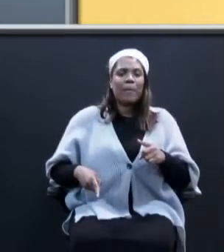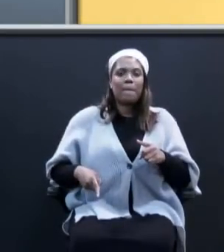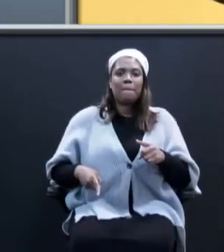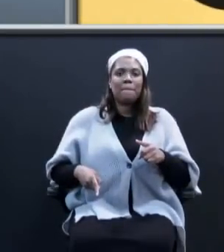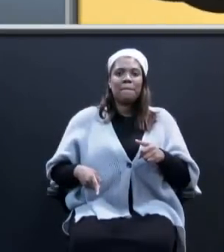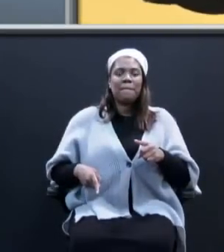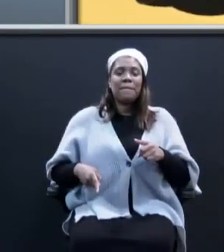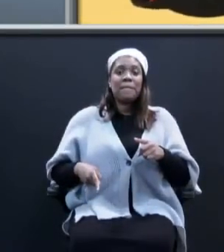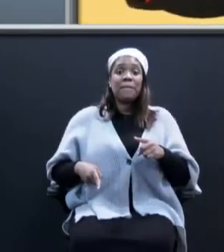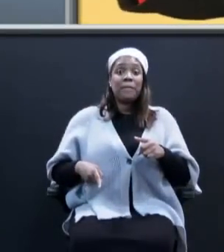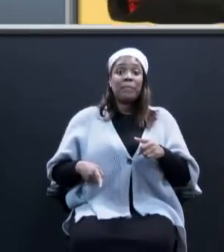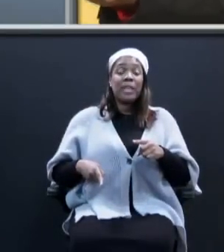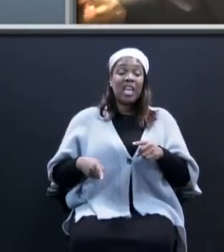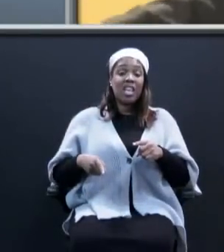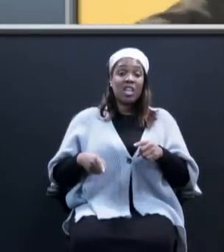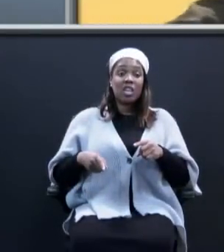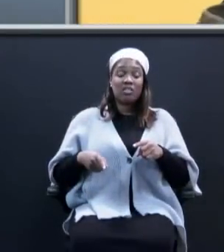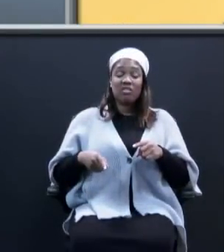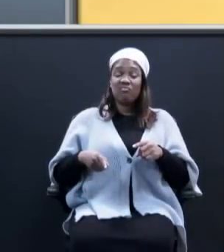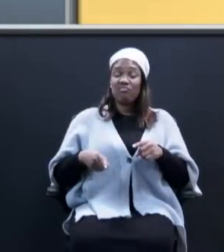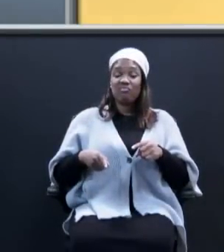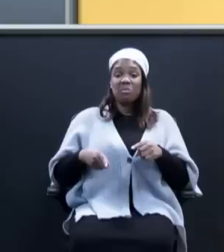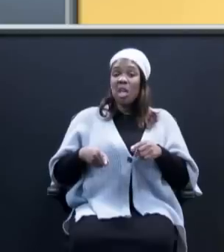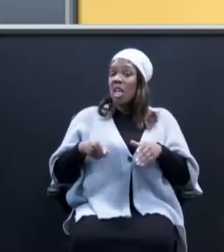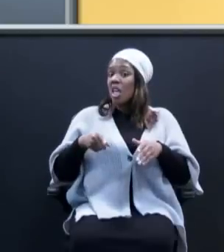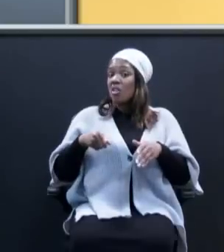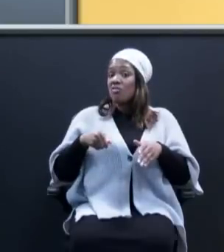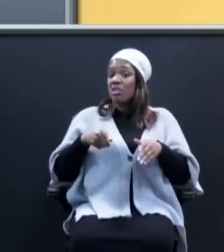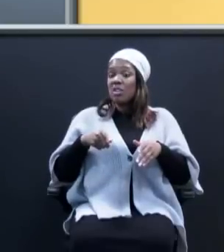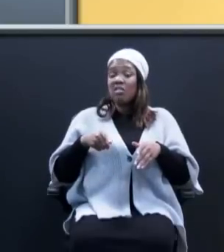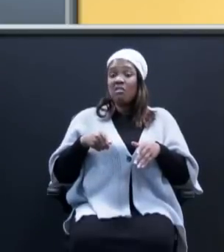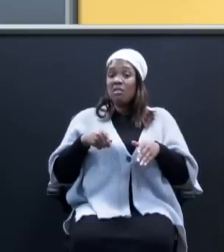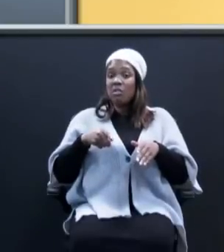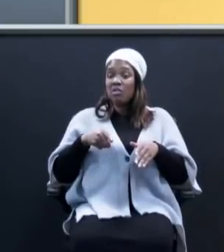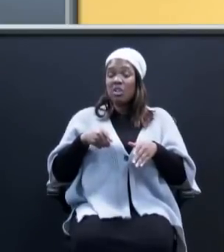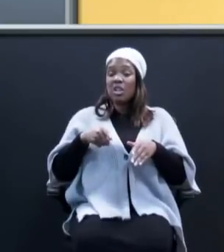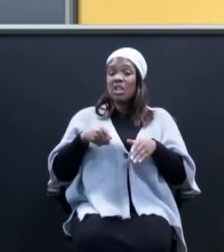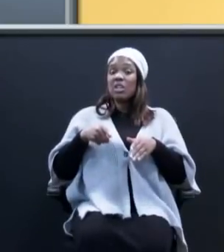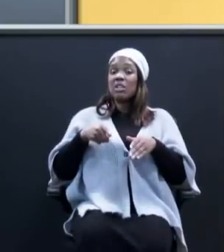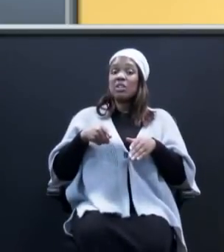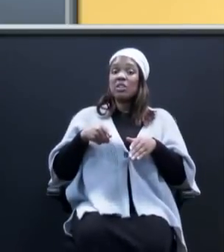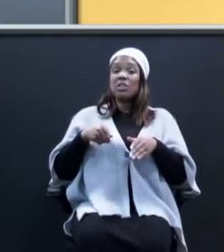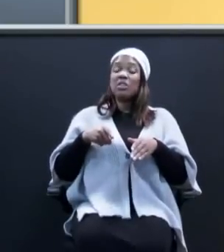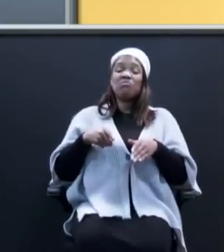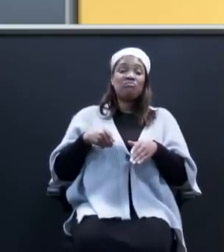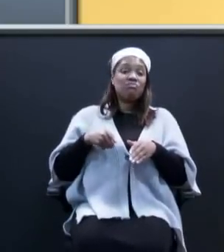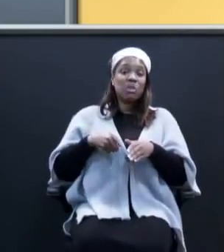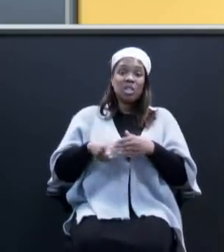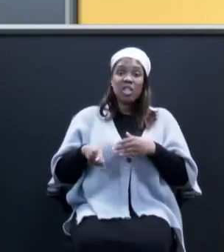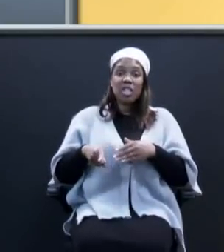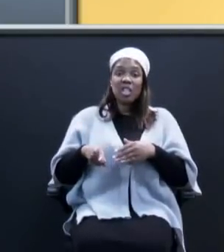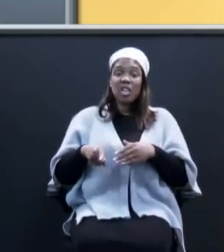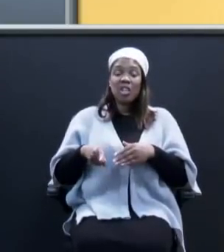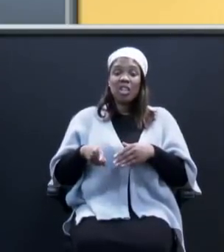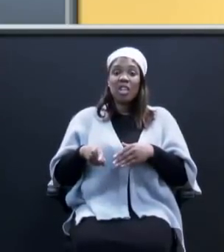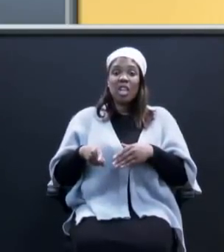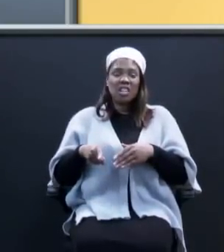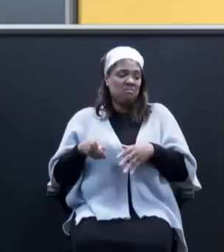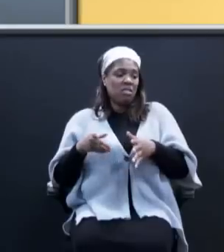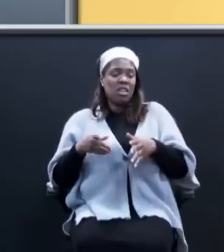don't recognize Jesus, and they're still keeping the Passover. They go down to the supermarket, and they buy them some